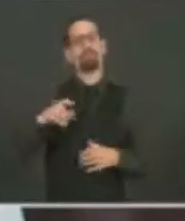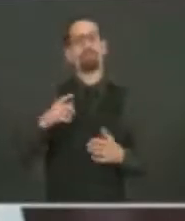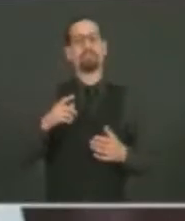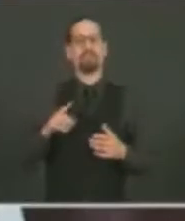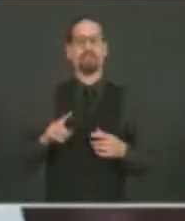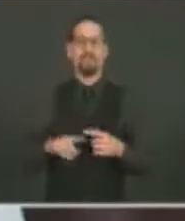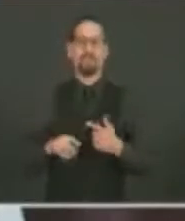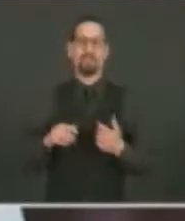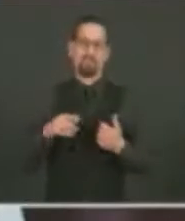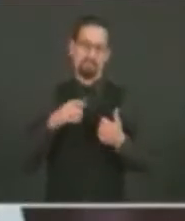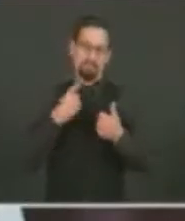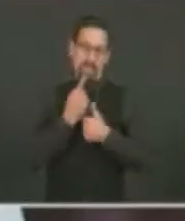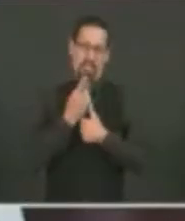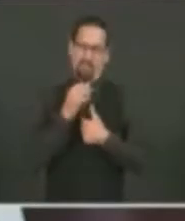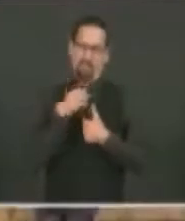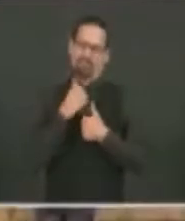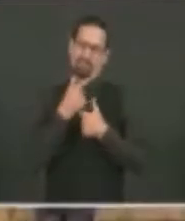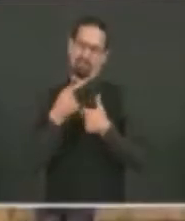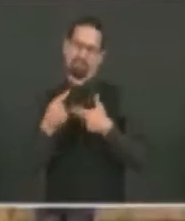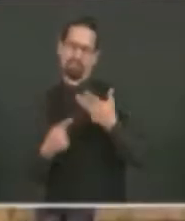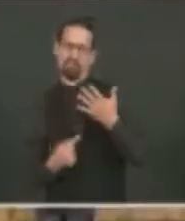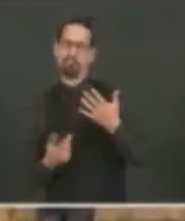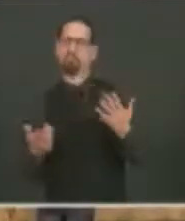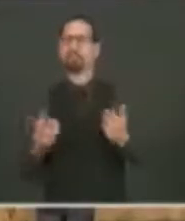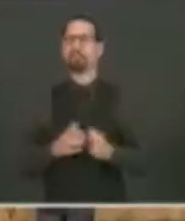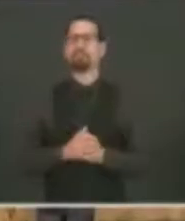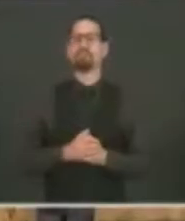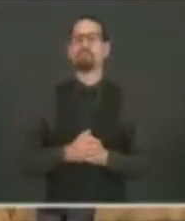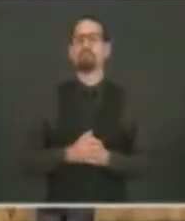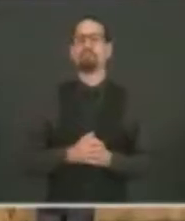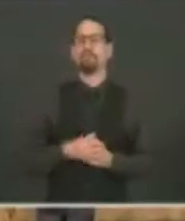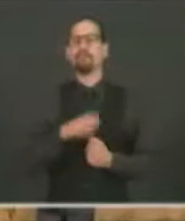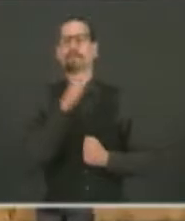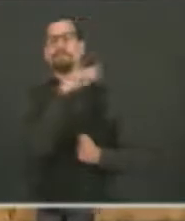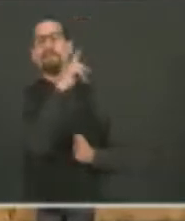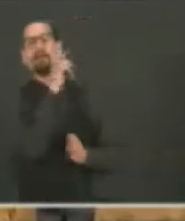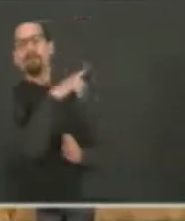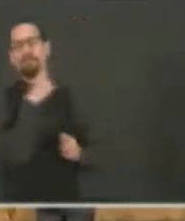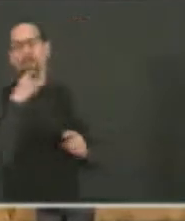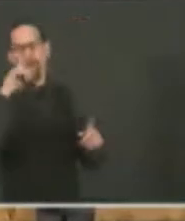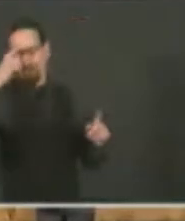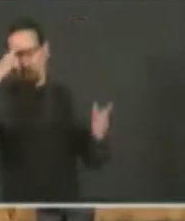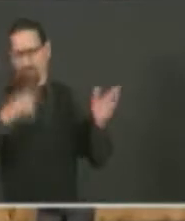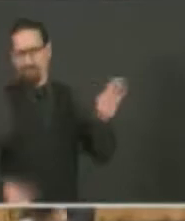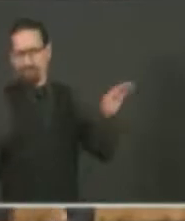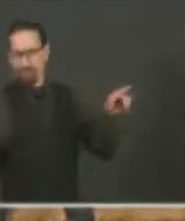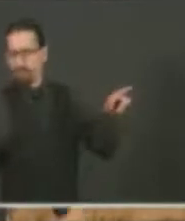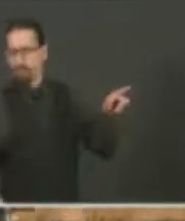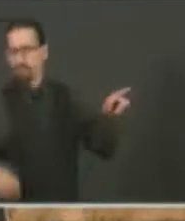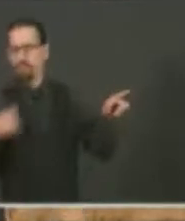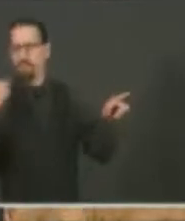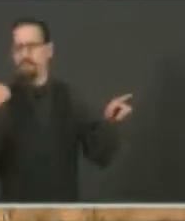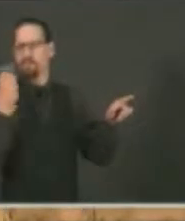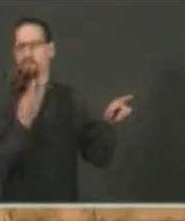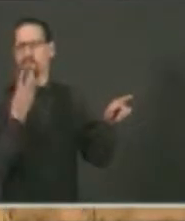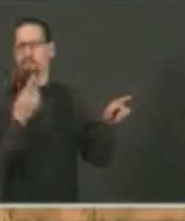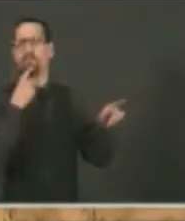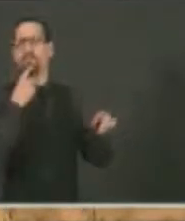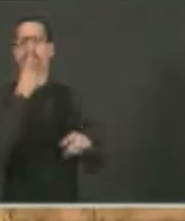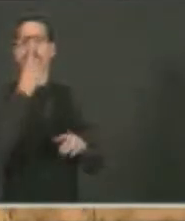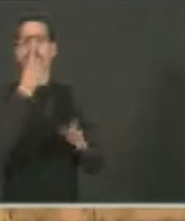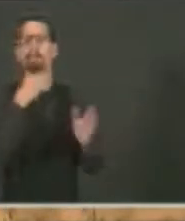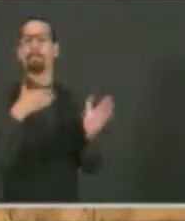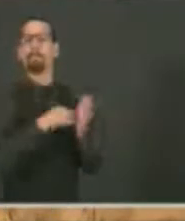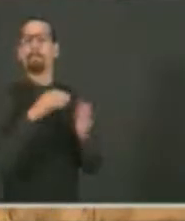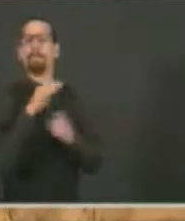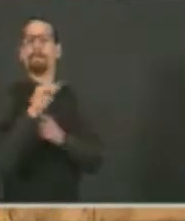as well. Governor, last Wednesday, you announced that there'd be $1 million available for businesses